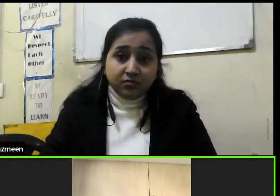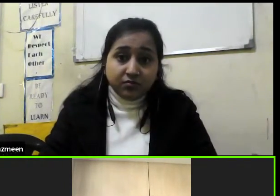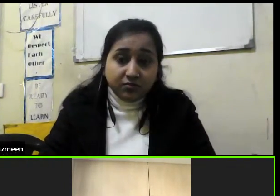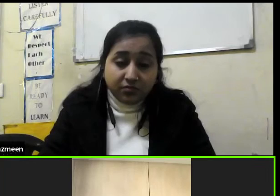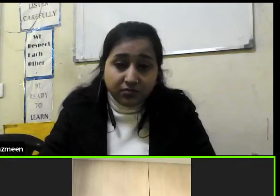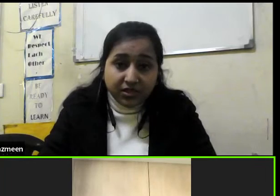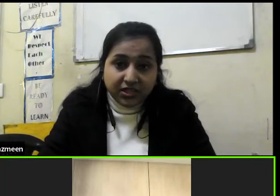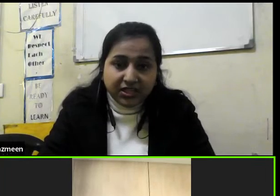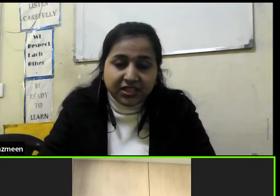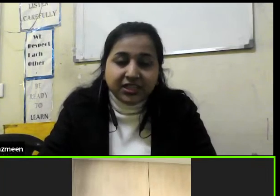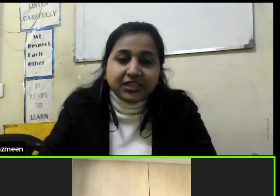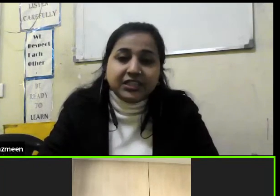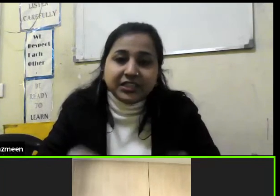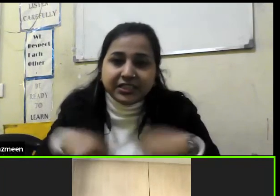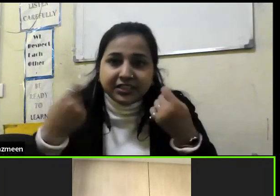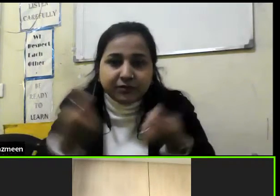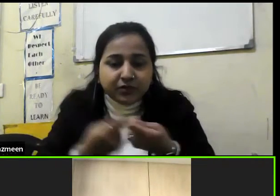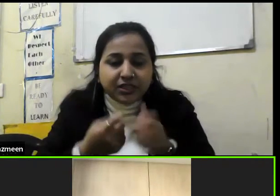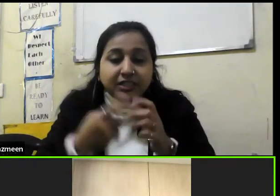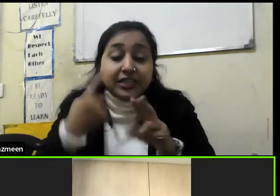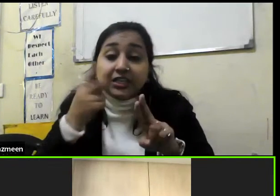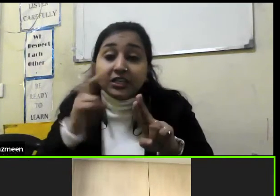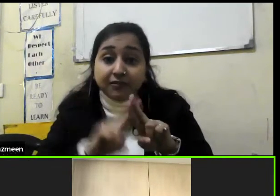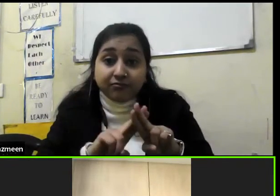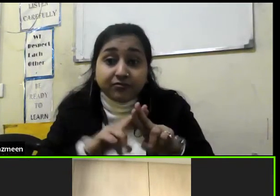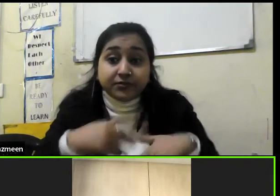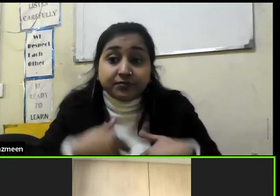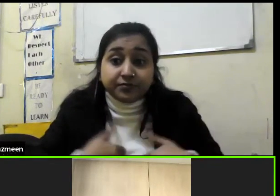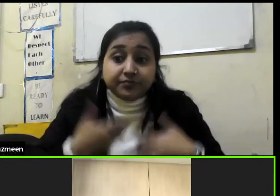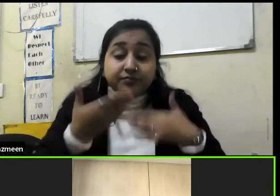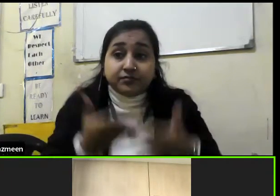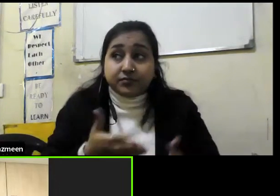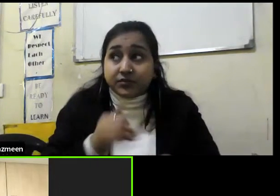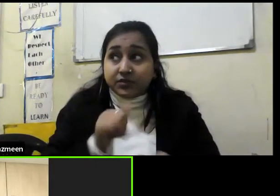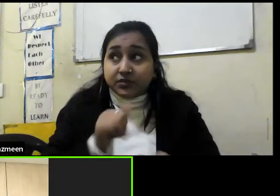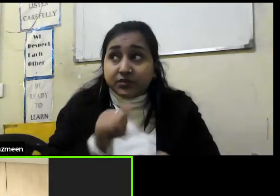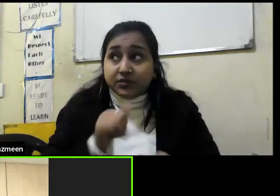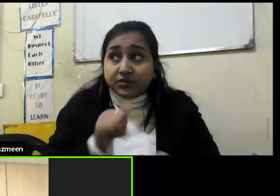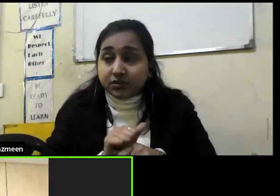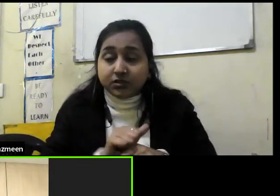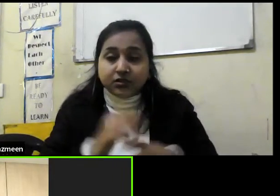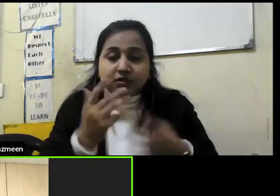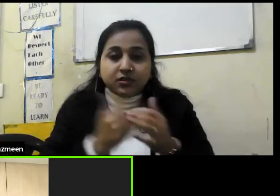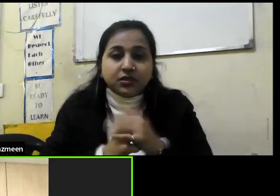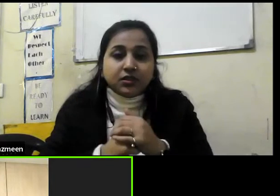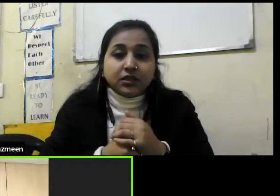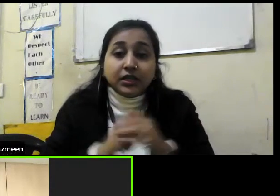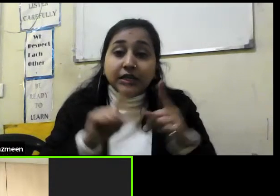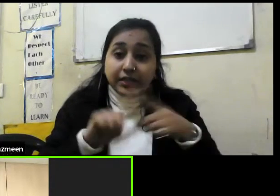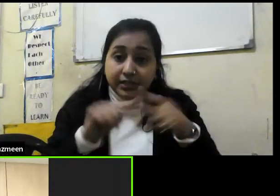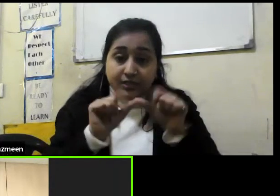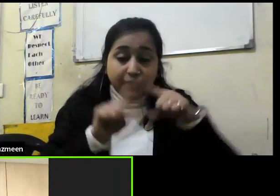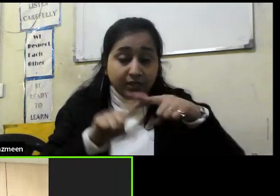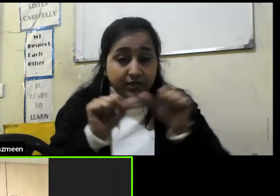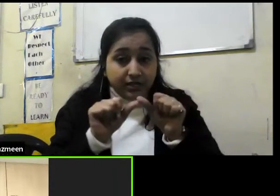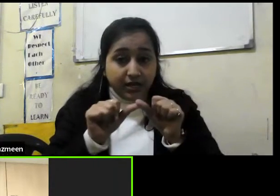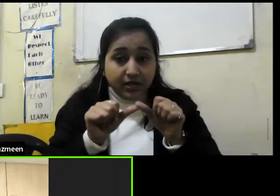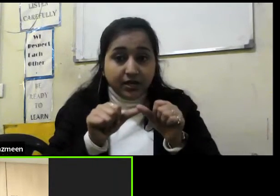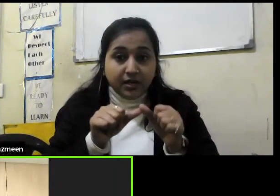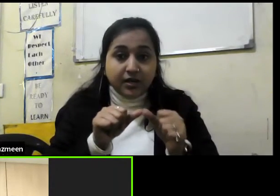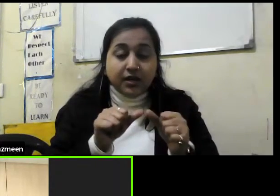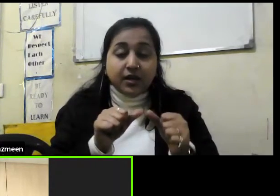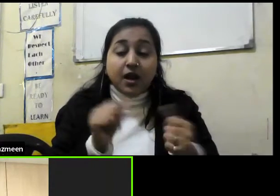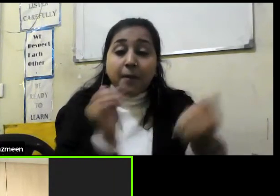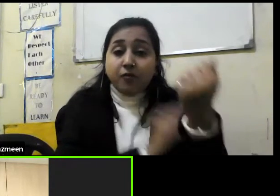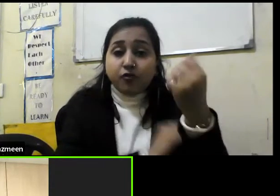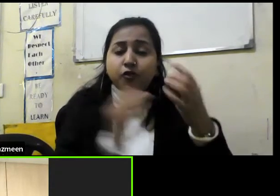team. So when we come to PWD segment, so Tata Power Group is working on both the